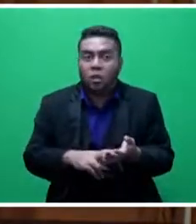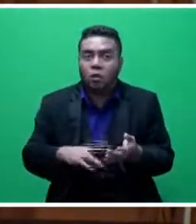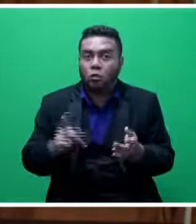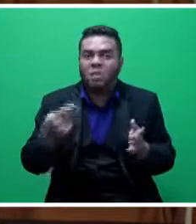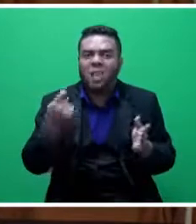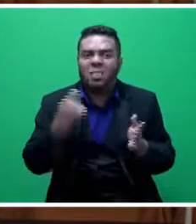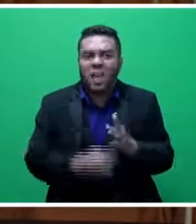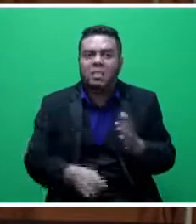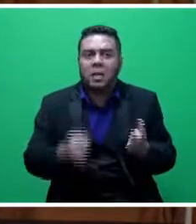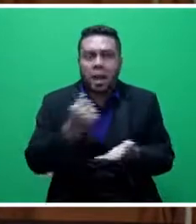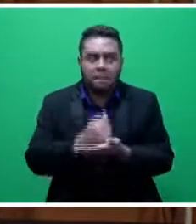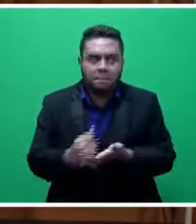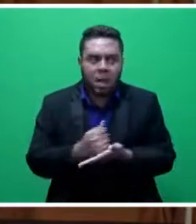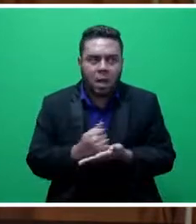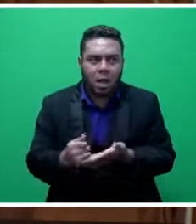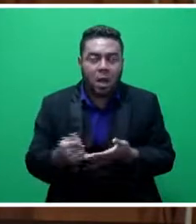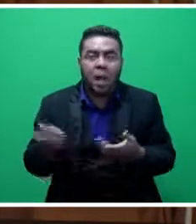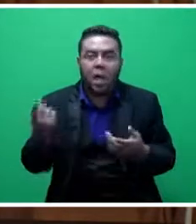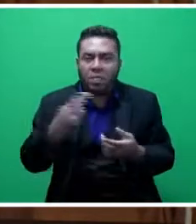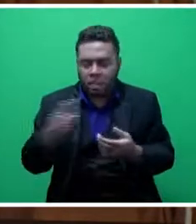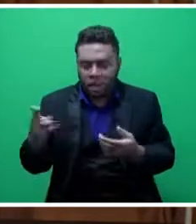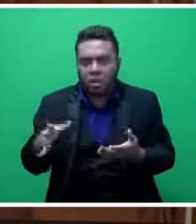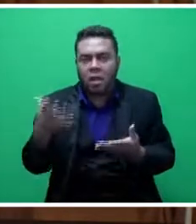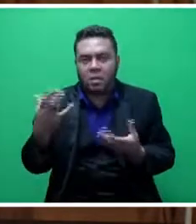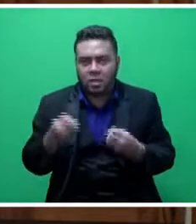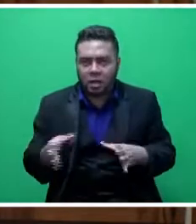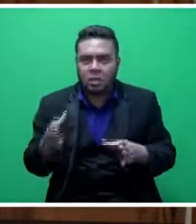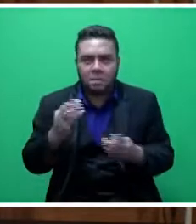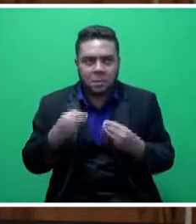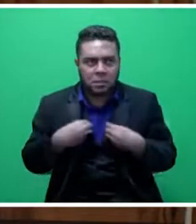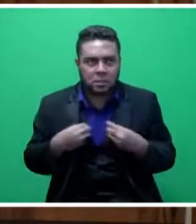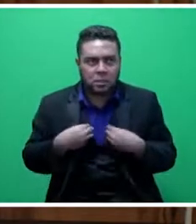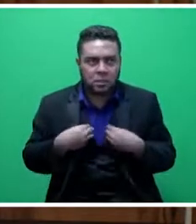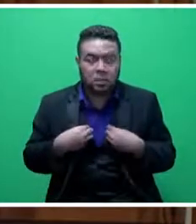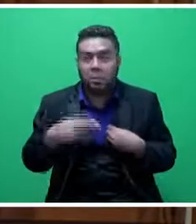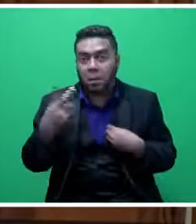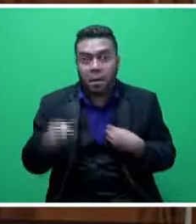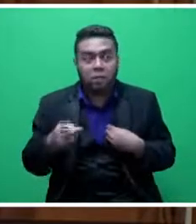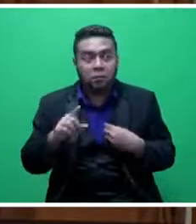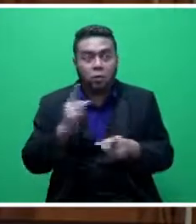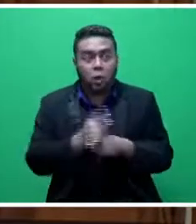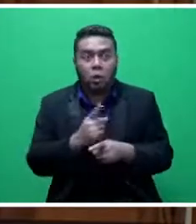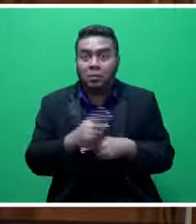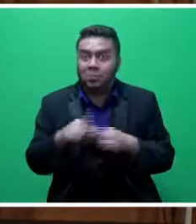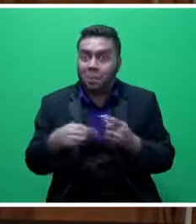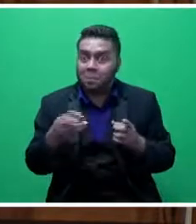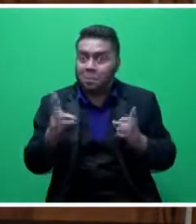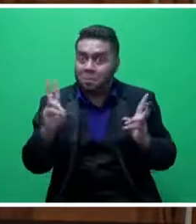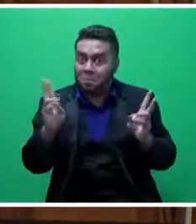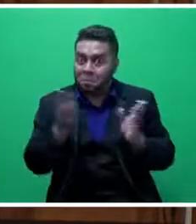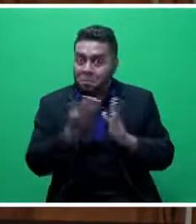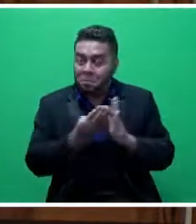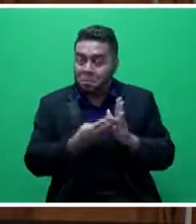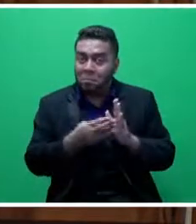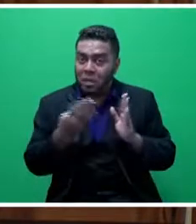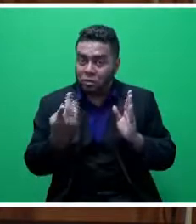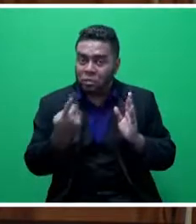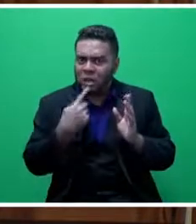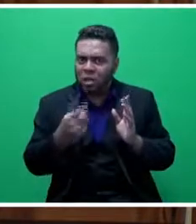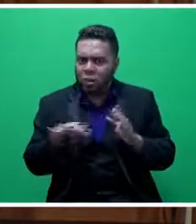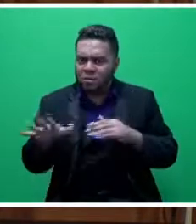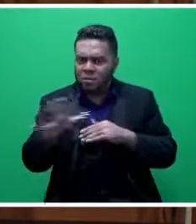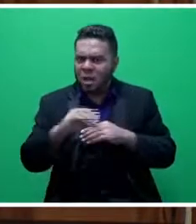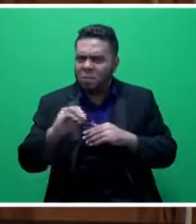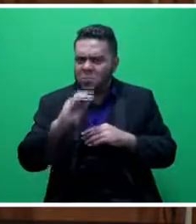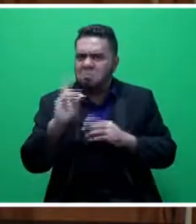number, and then they start off their business. As highlighted in the budget, though, that there are certain areas that you will